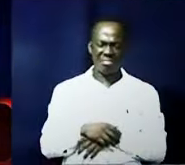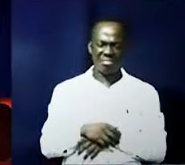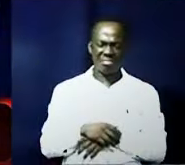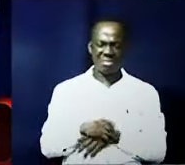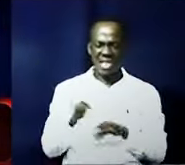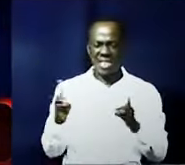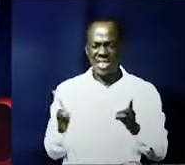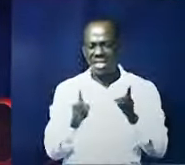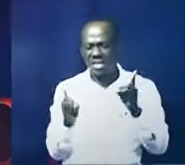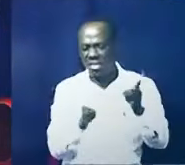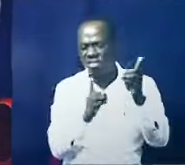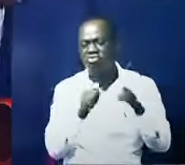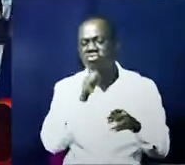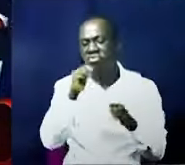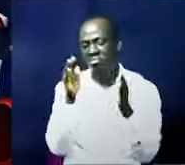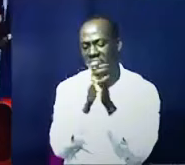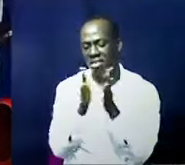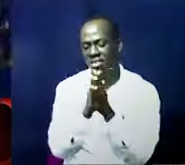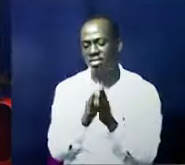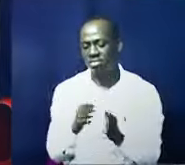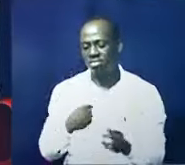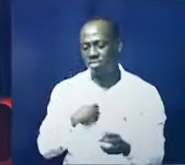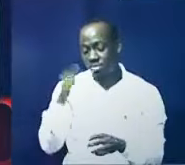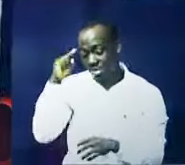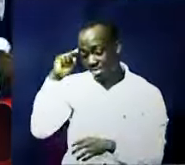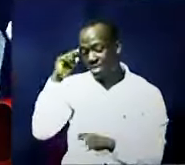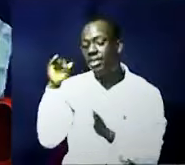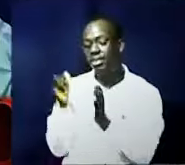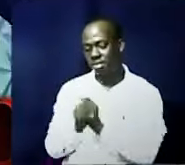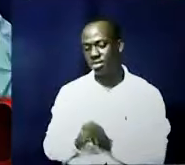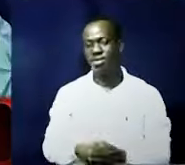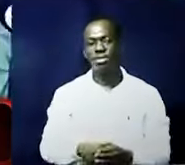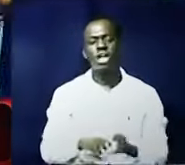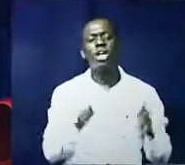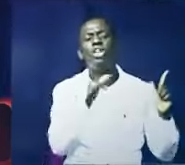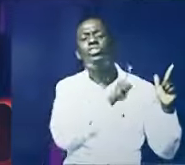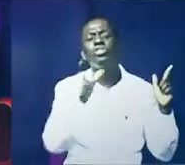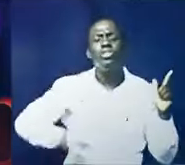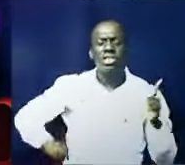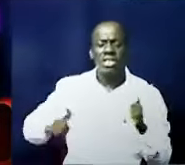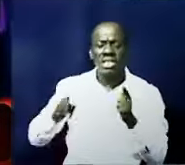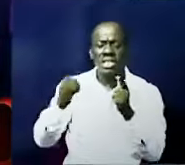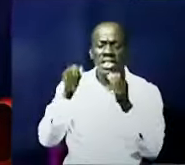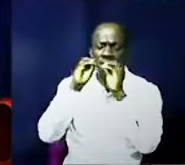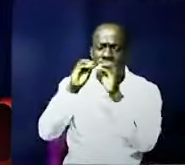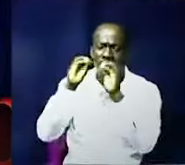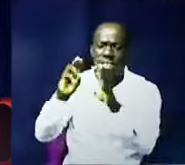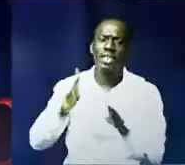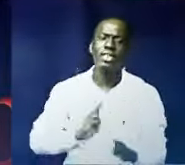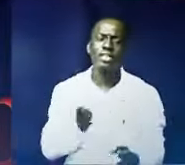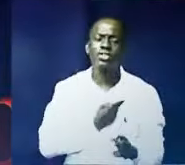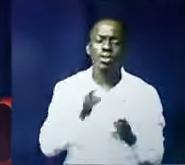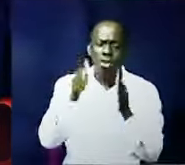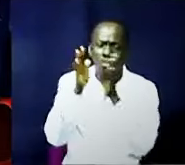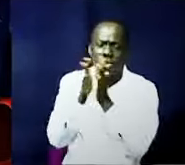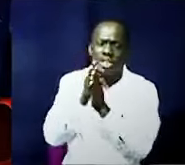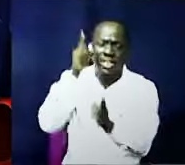with him. Lord, teach us to pray. Just as John taught his disciples.